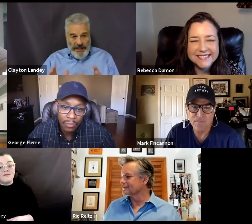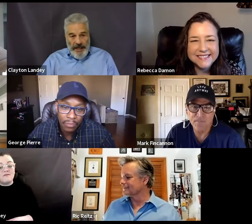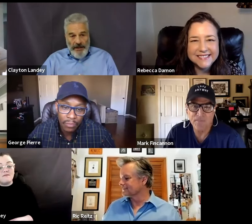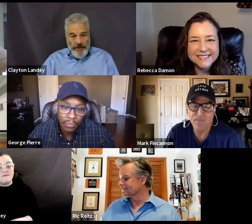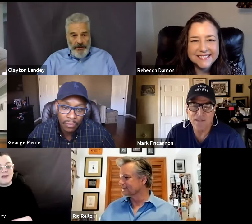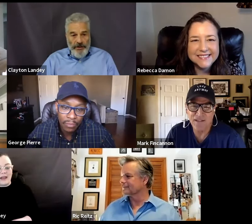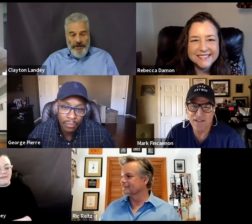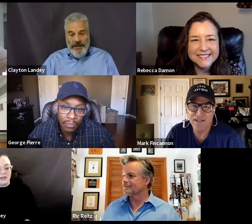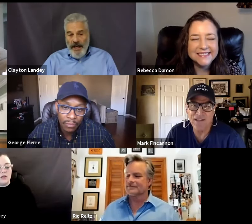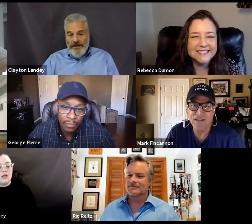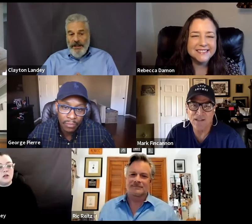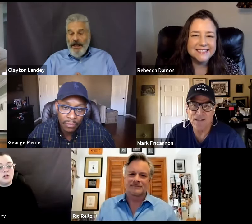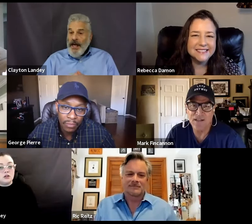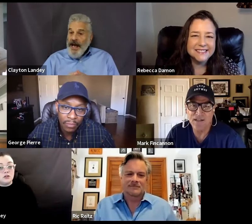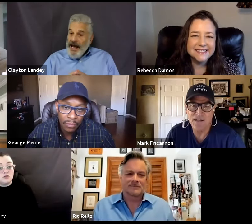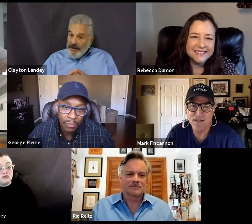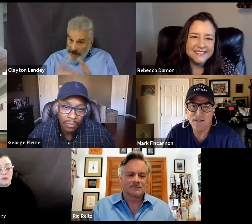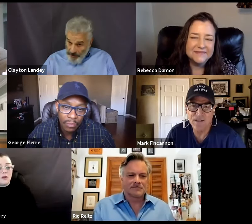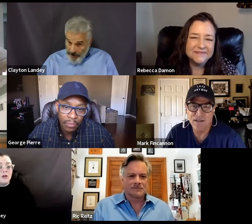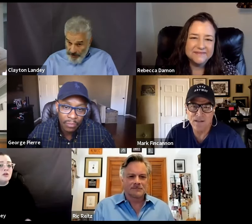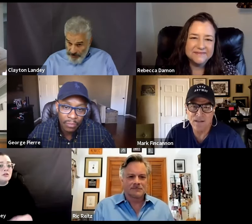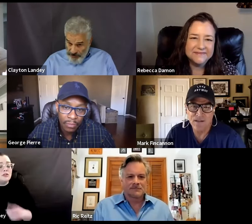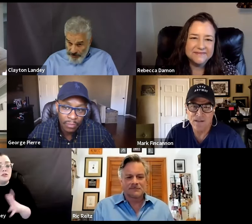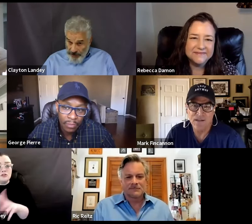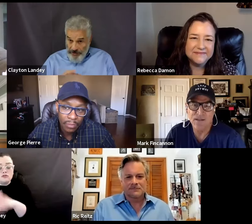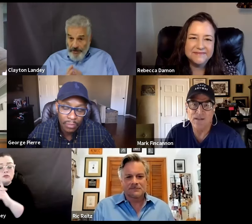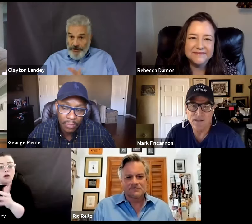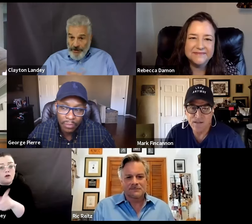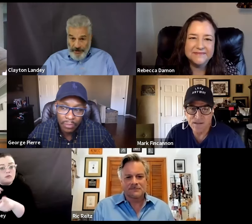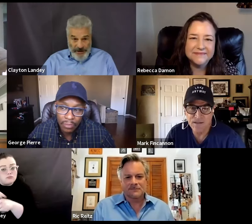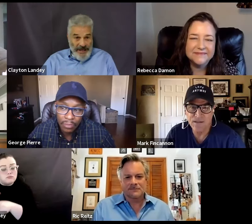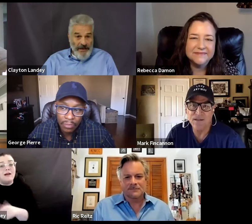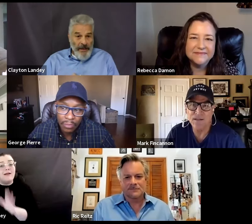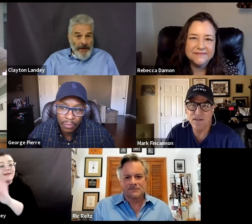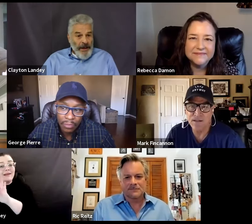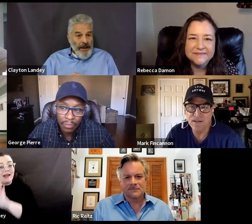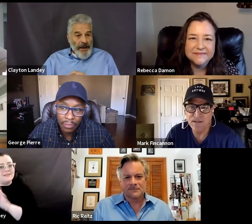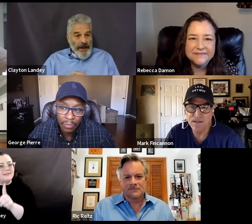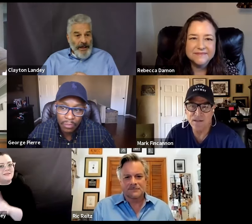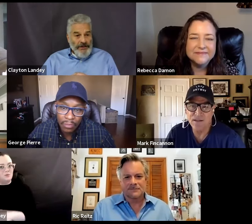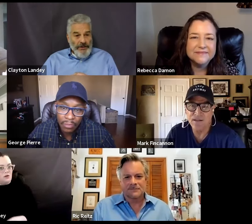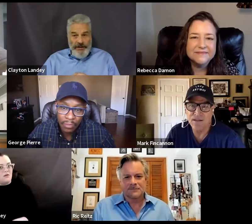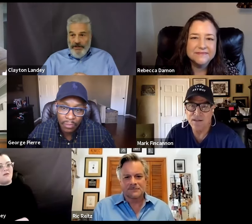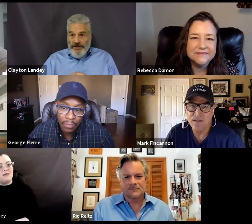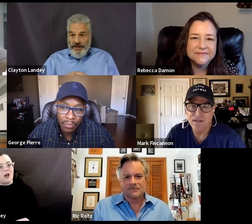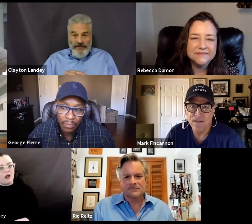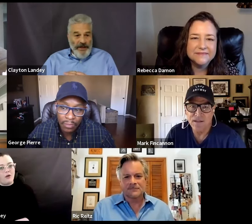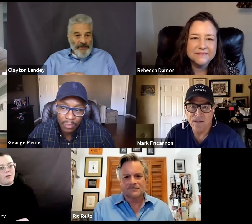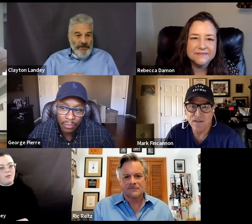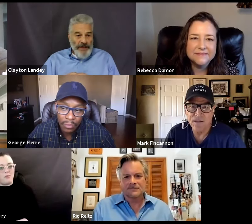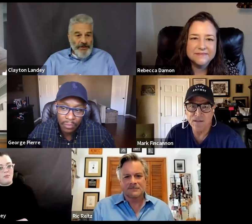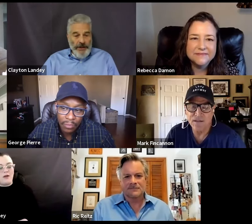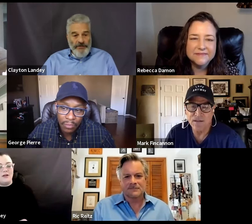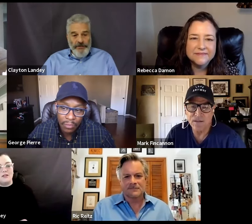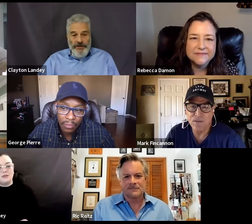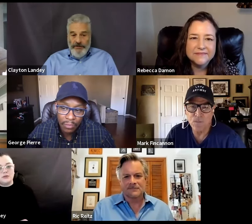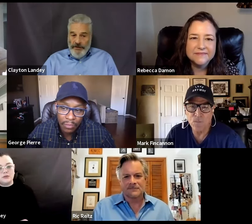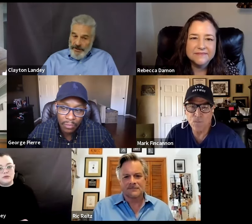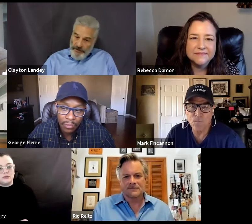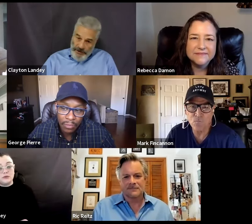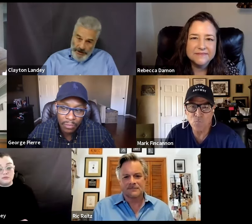Rhavynn began her career in casting at Tyler Perry's studios, and we'll talk about that. in 2007 after graduating